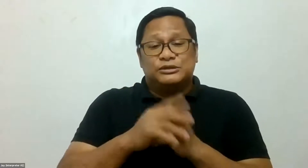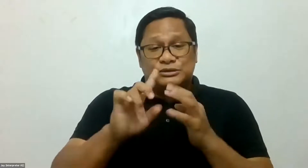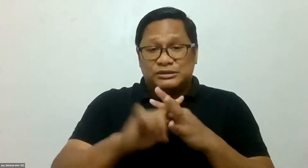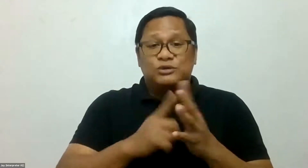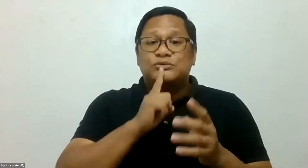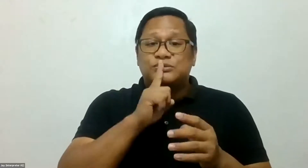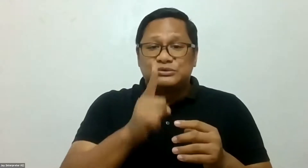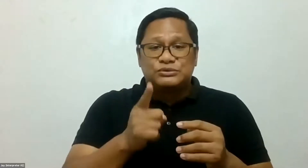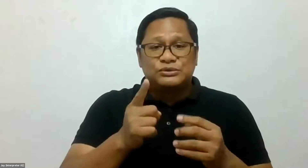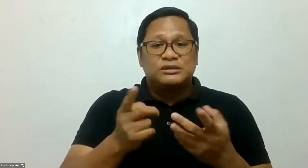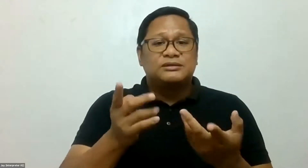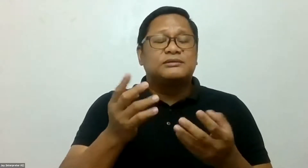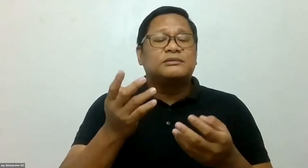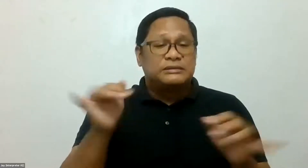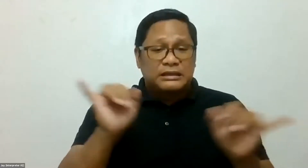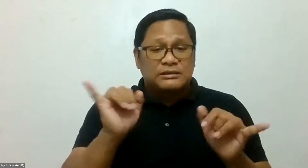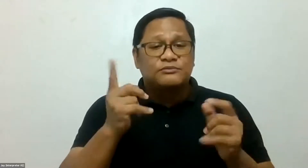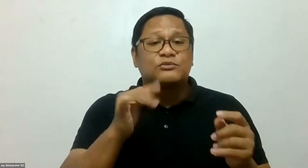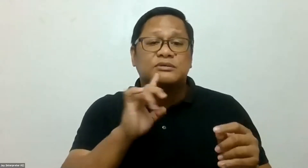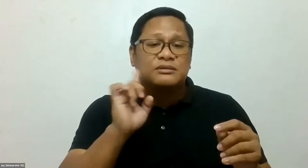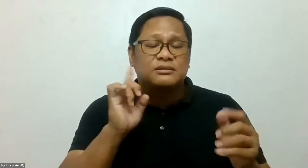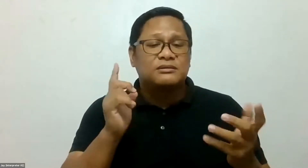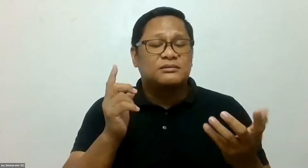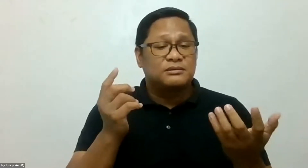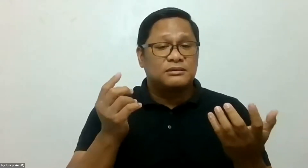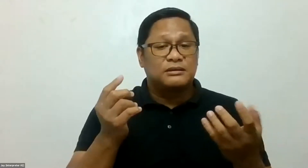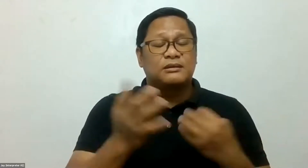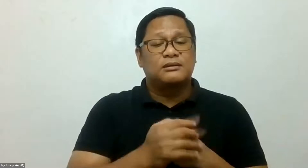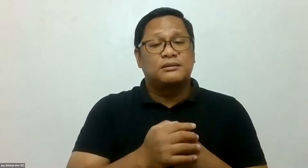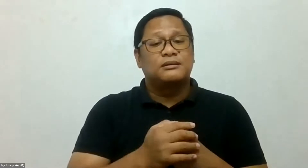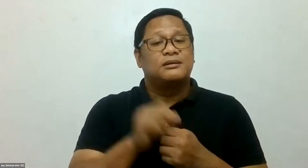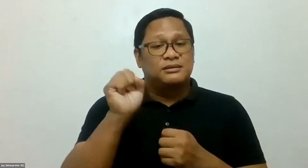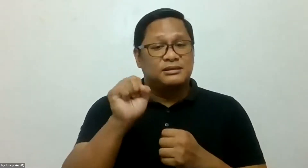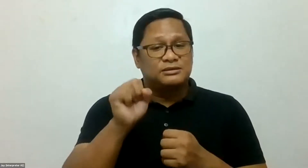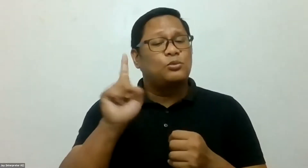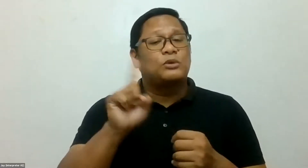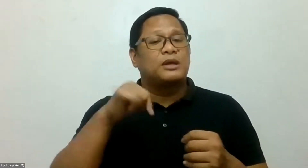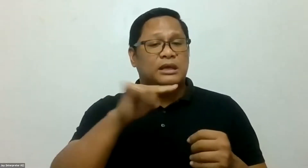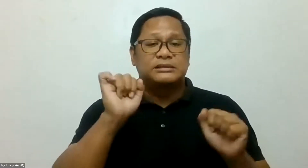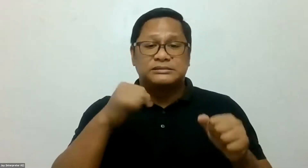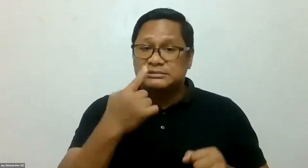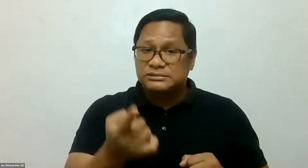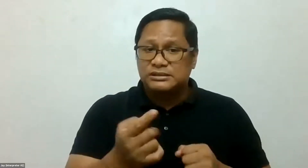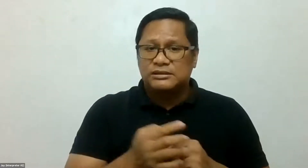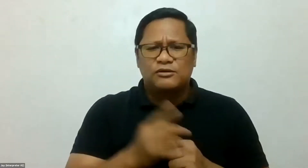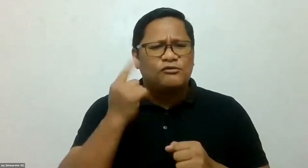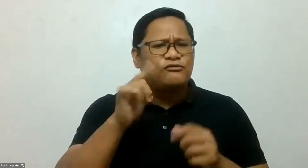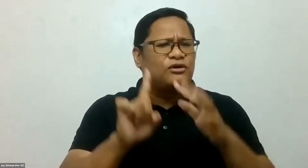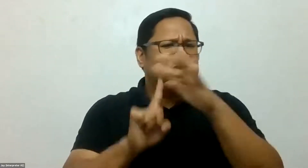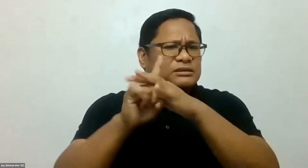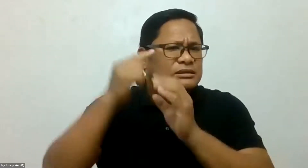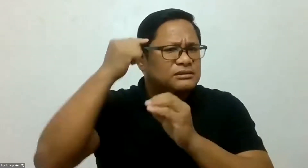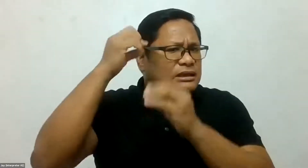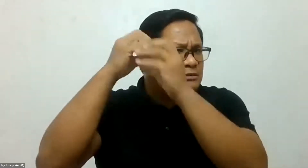life or death that we're talking about right now. So, yun lang po ang masasabi ko. Just some thoughts in the minds